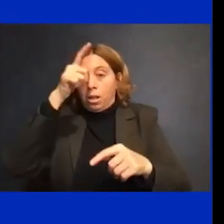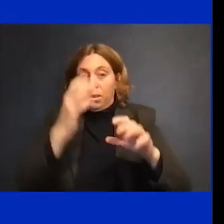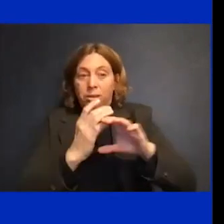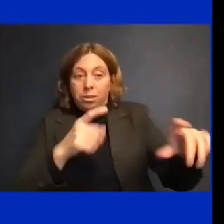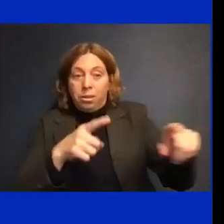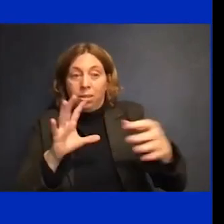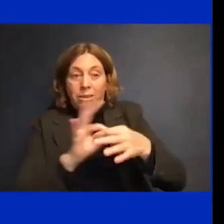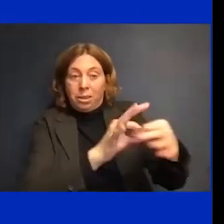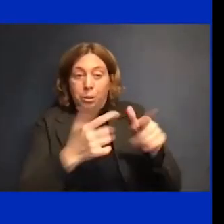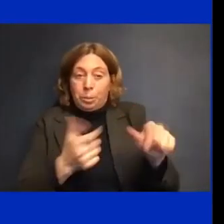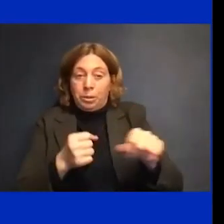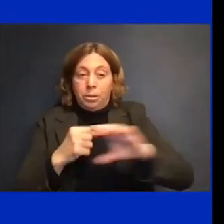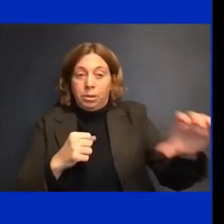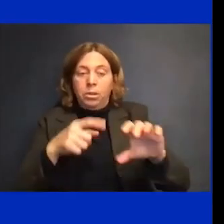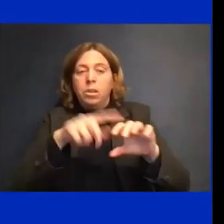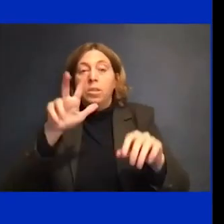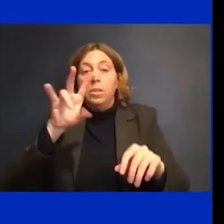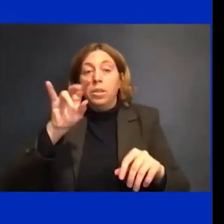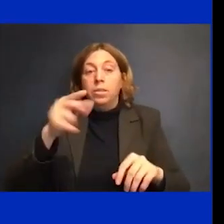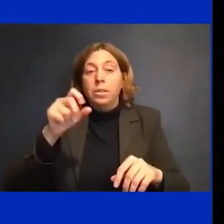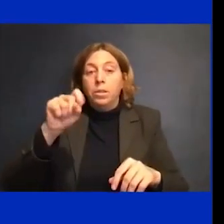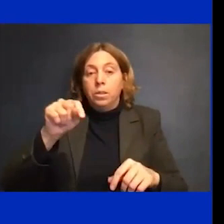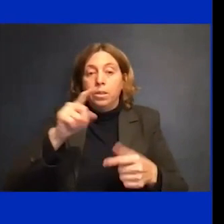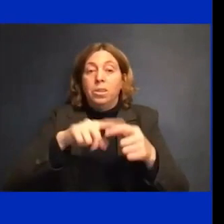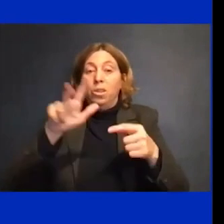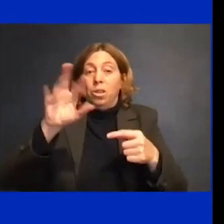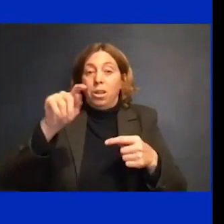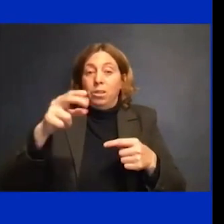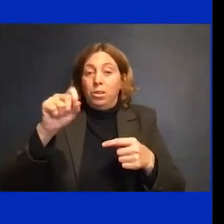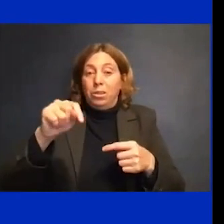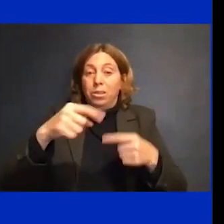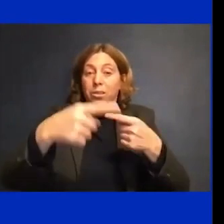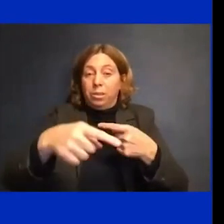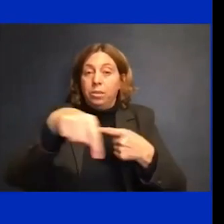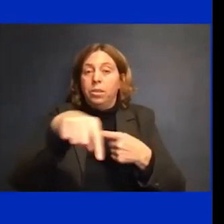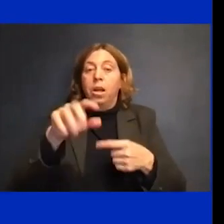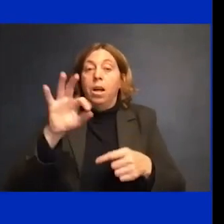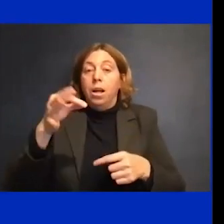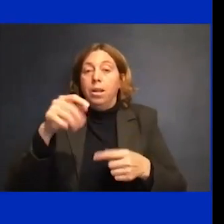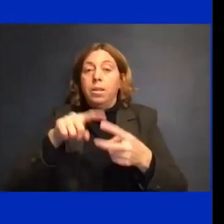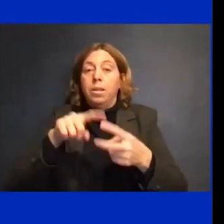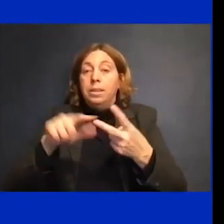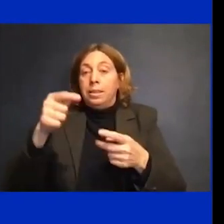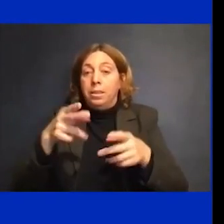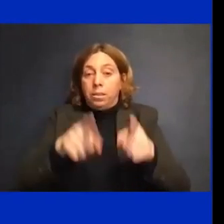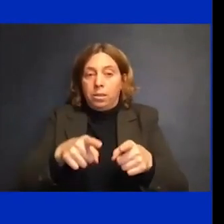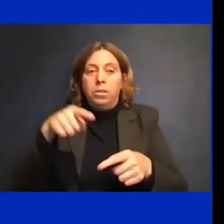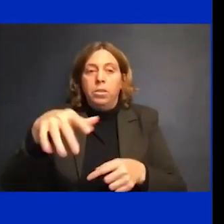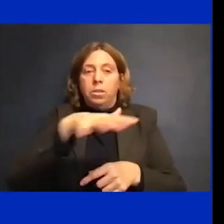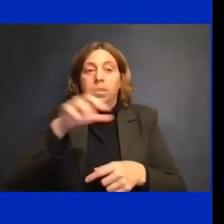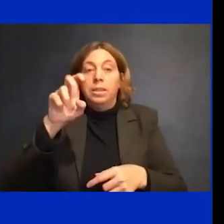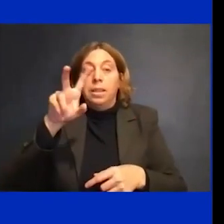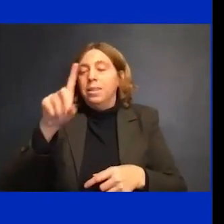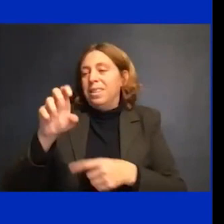between 37th Street and 39th Street, and 9th Avenue and 10th Avenue will be decked over. The deckovers